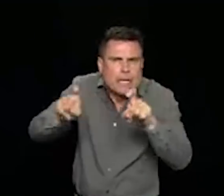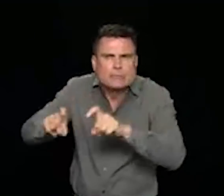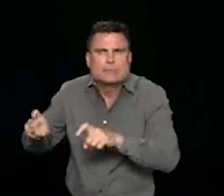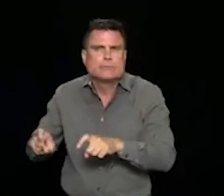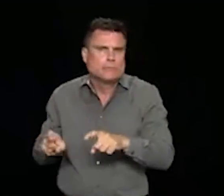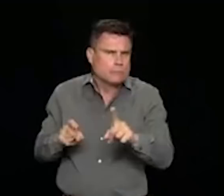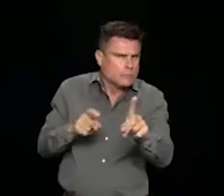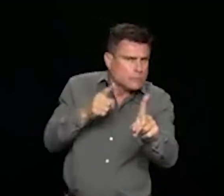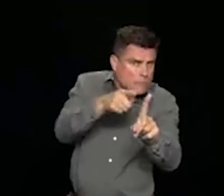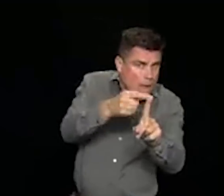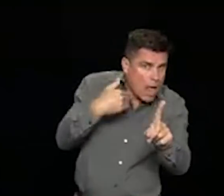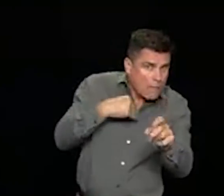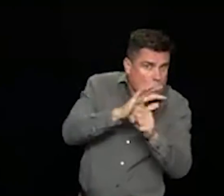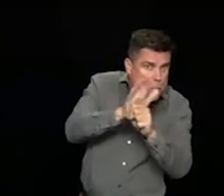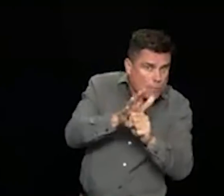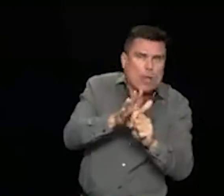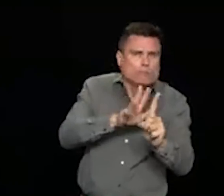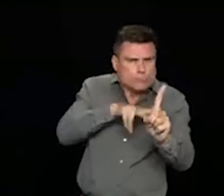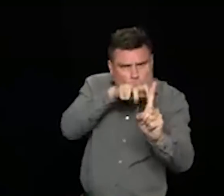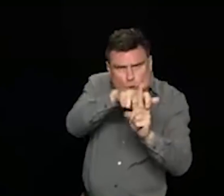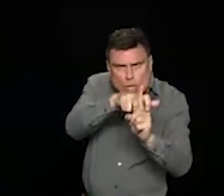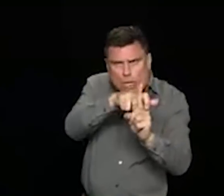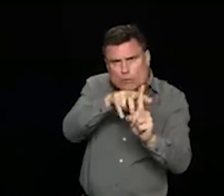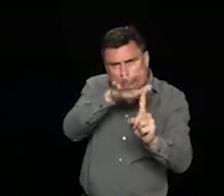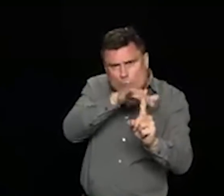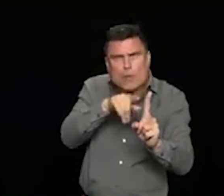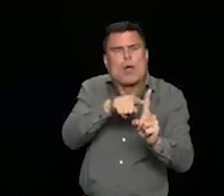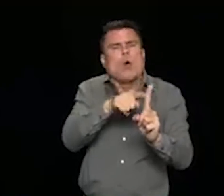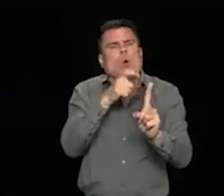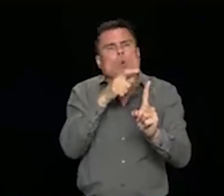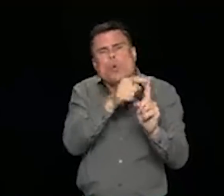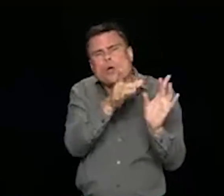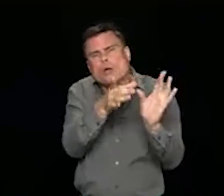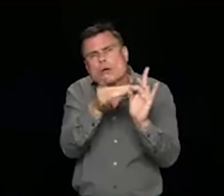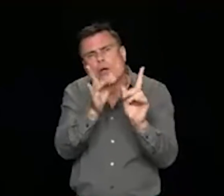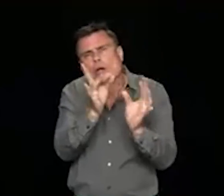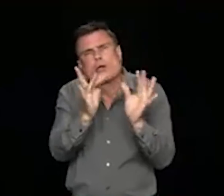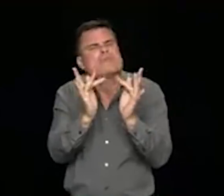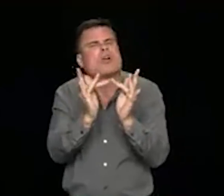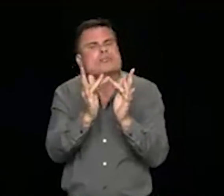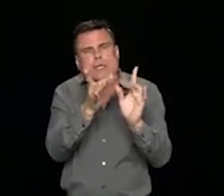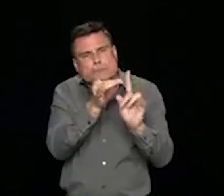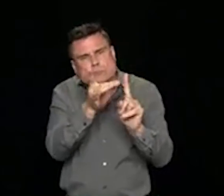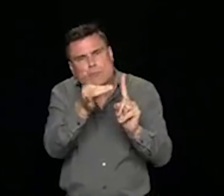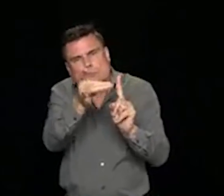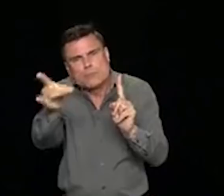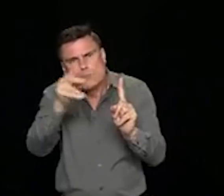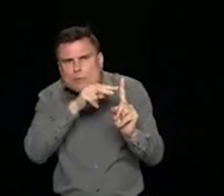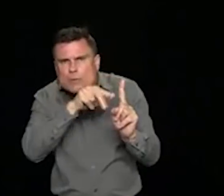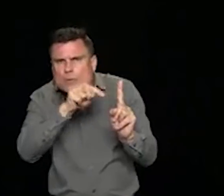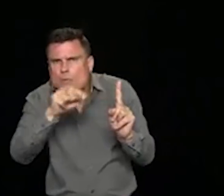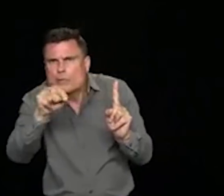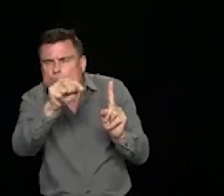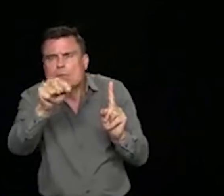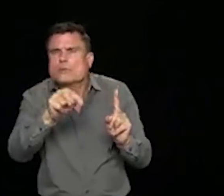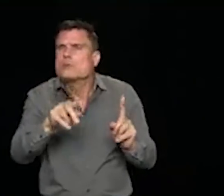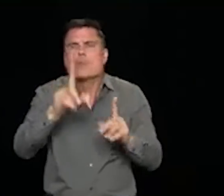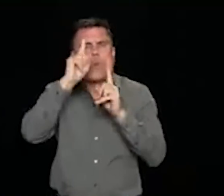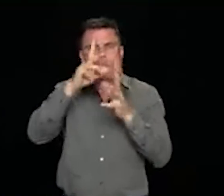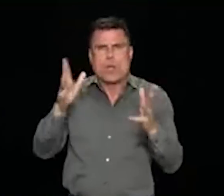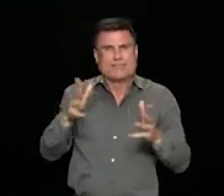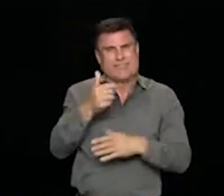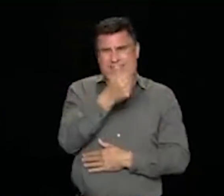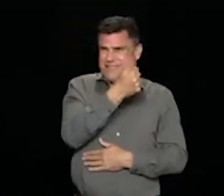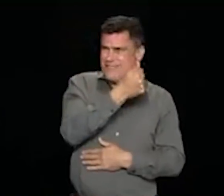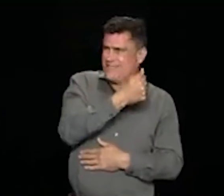on that. It's on ensuring that every case that arises in our community, we can follow, we